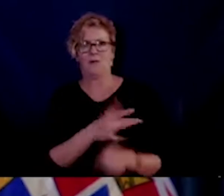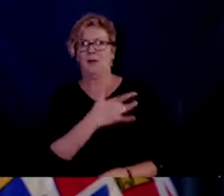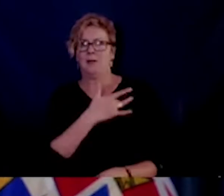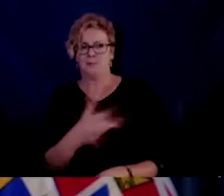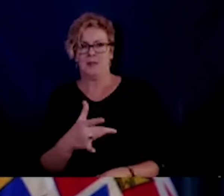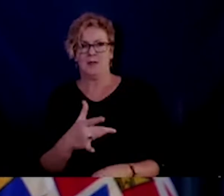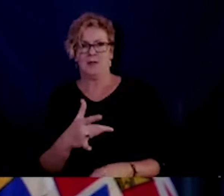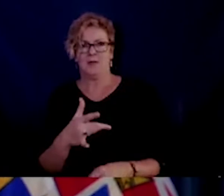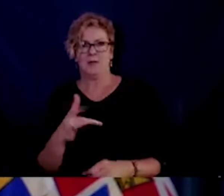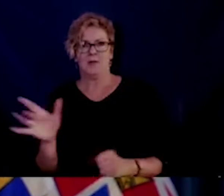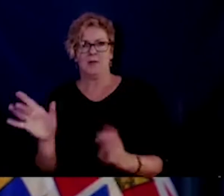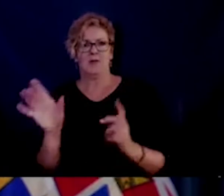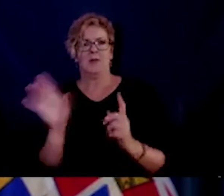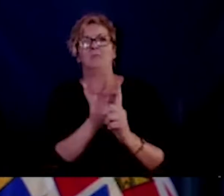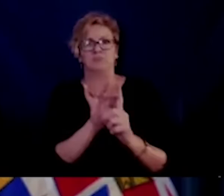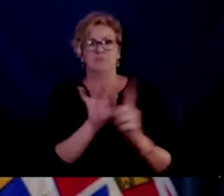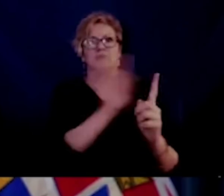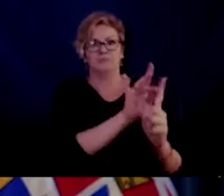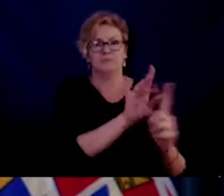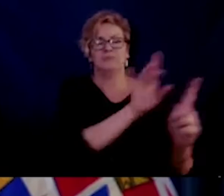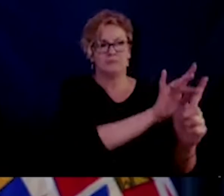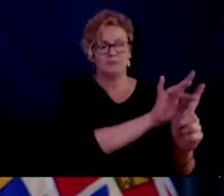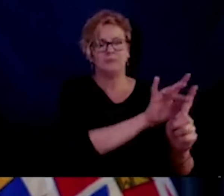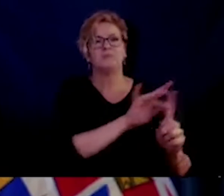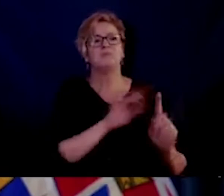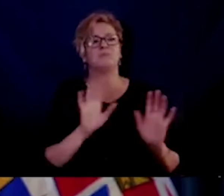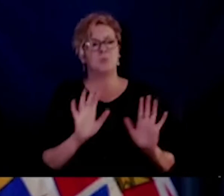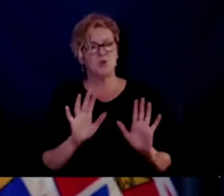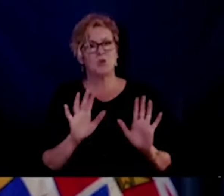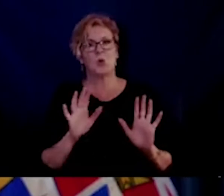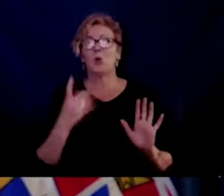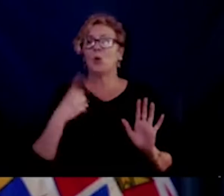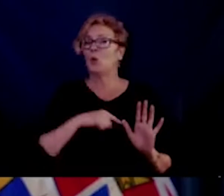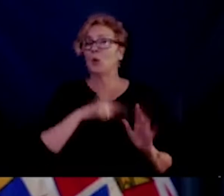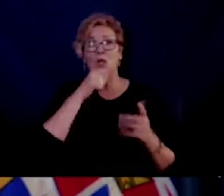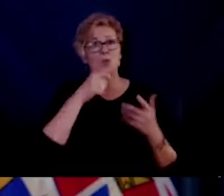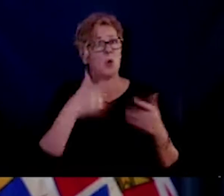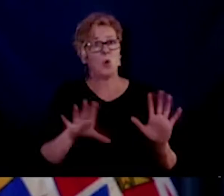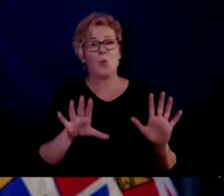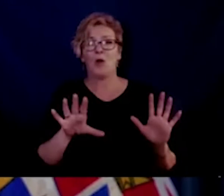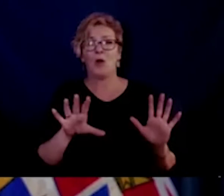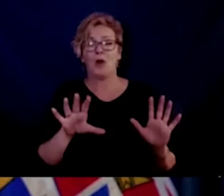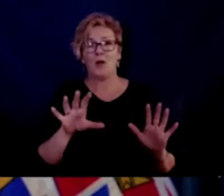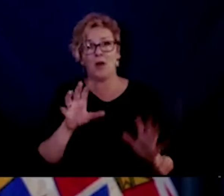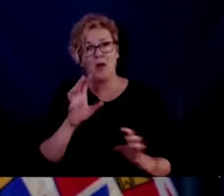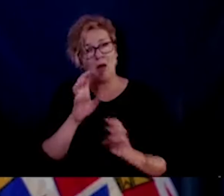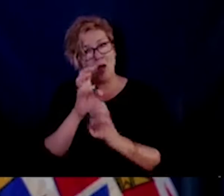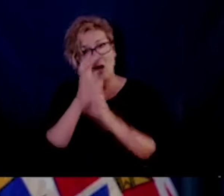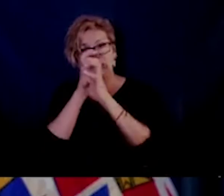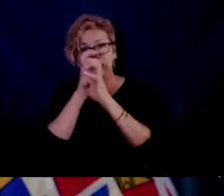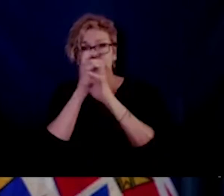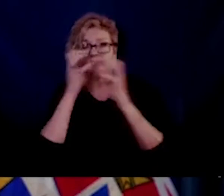that balance so that we can keep as much open as possible. And we're not seeing, for example, transmission in restaurants